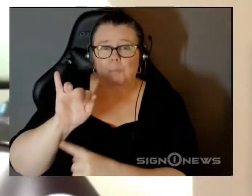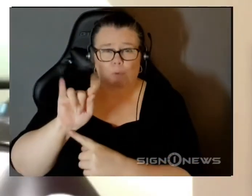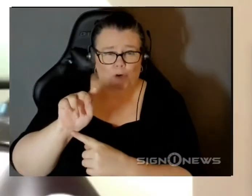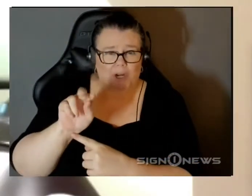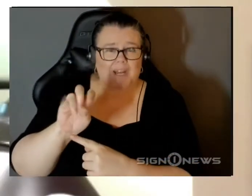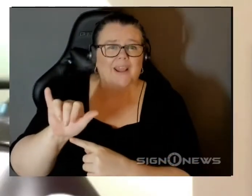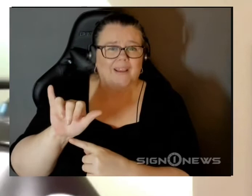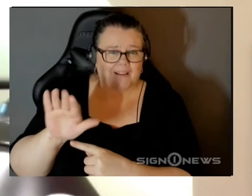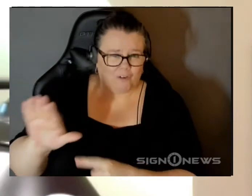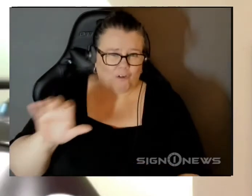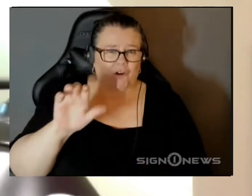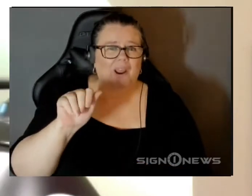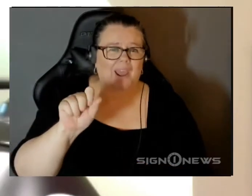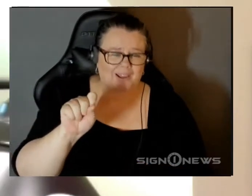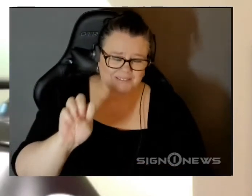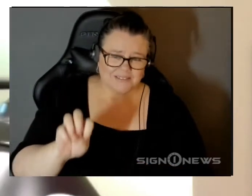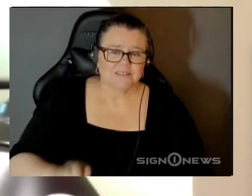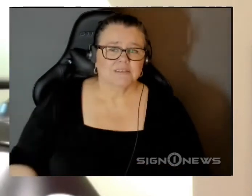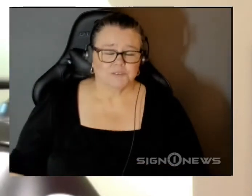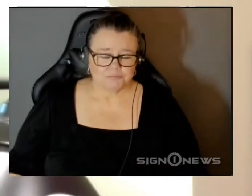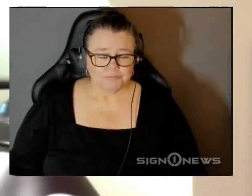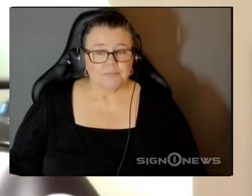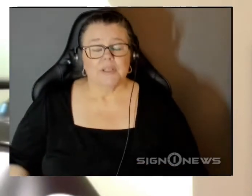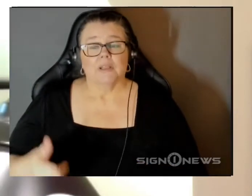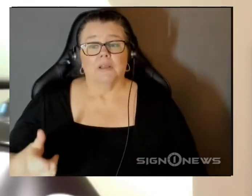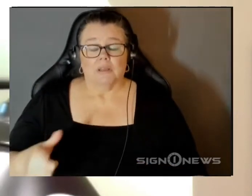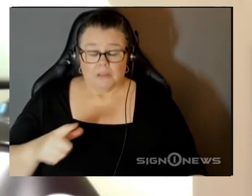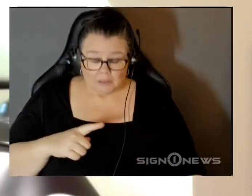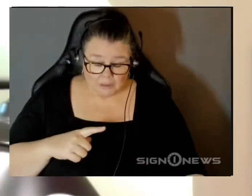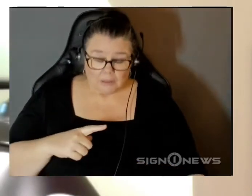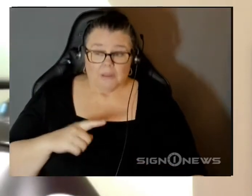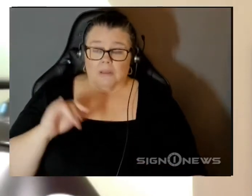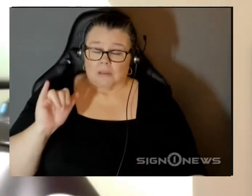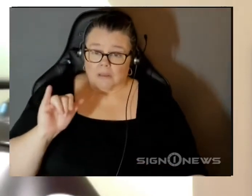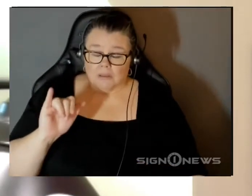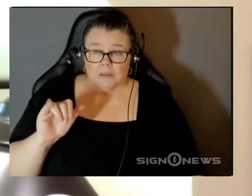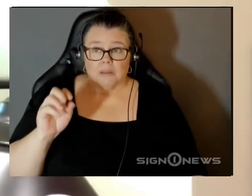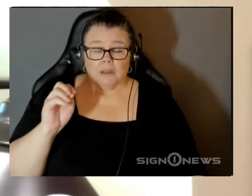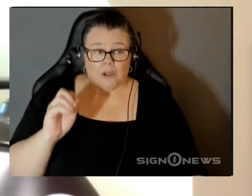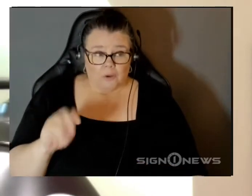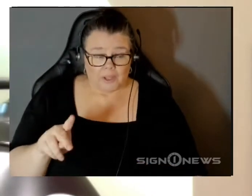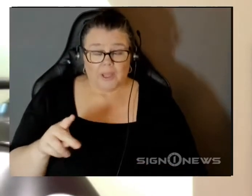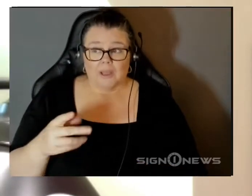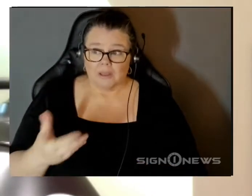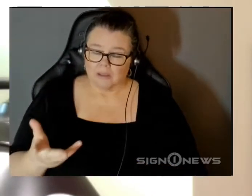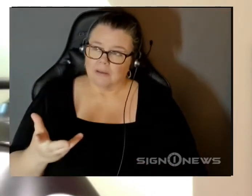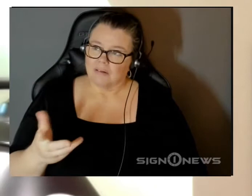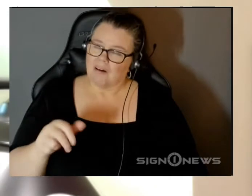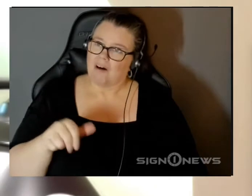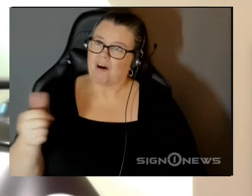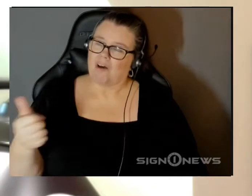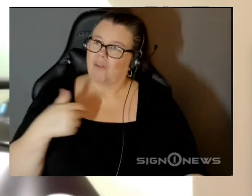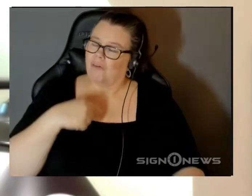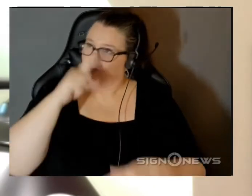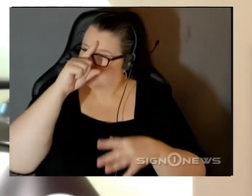So, right. I guess another question that I wonder,